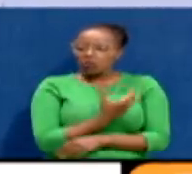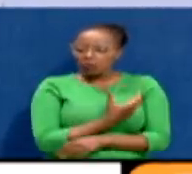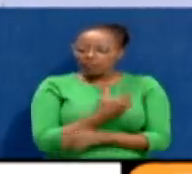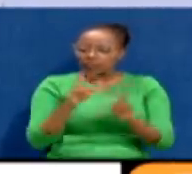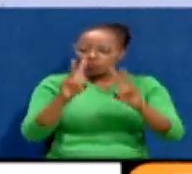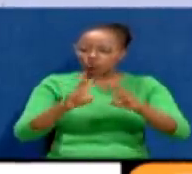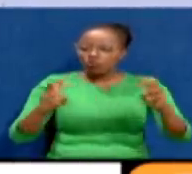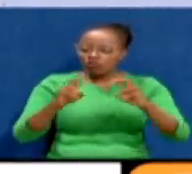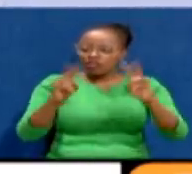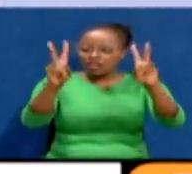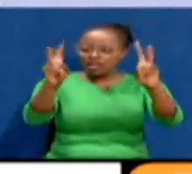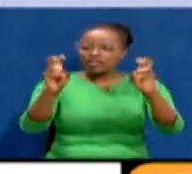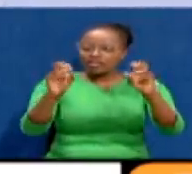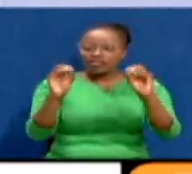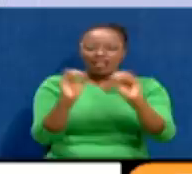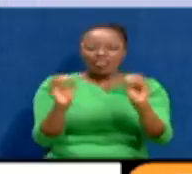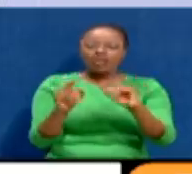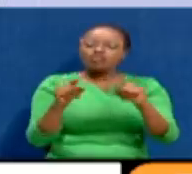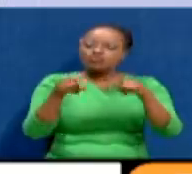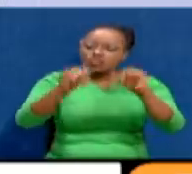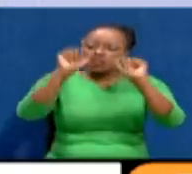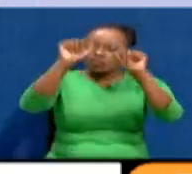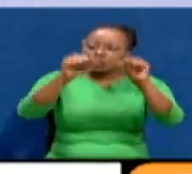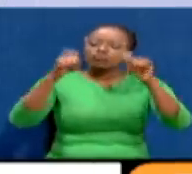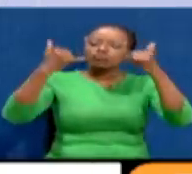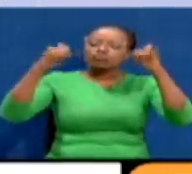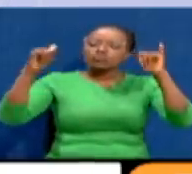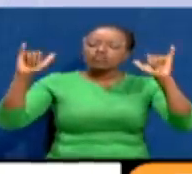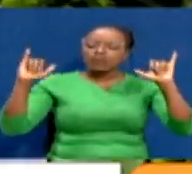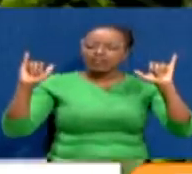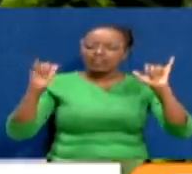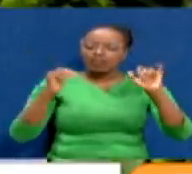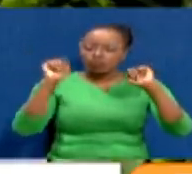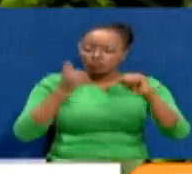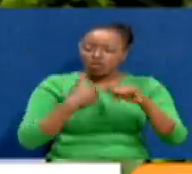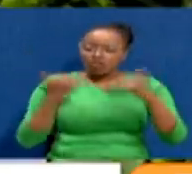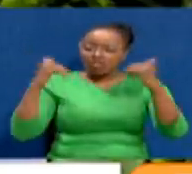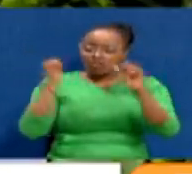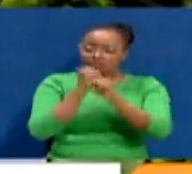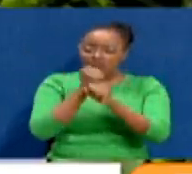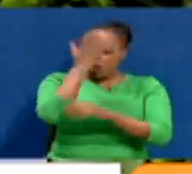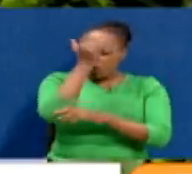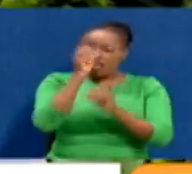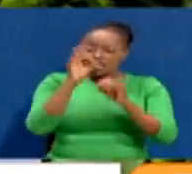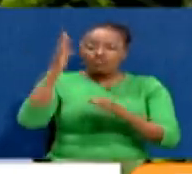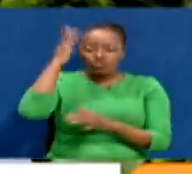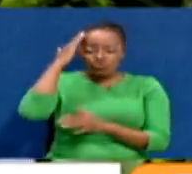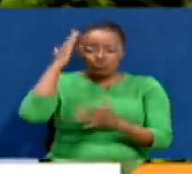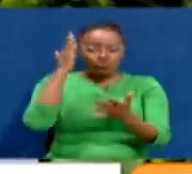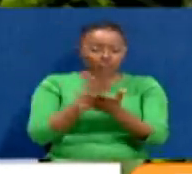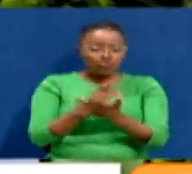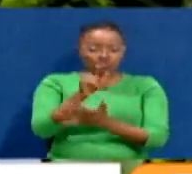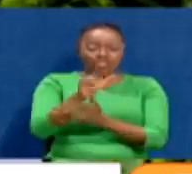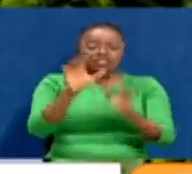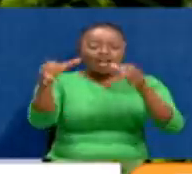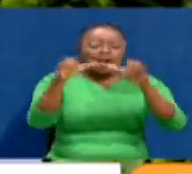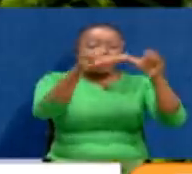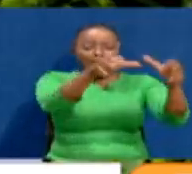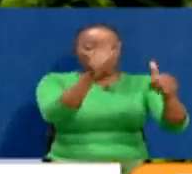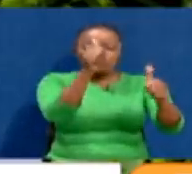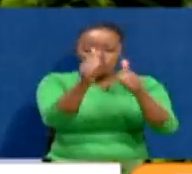to investigate a matter. You can also do an independent work, because if you really know that there are these companies